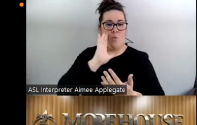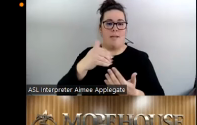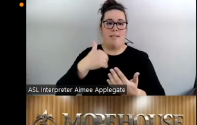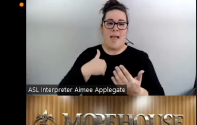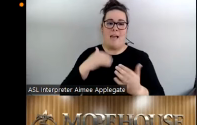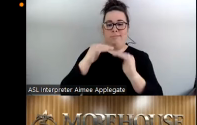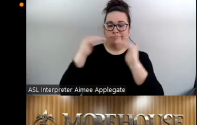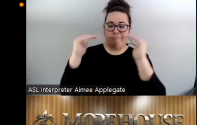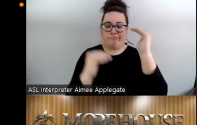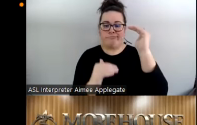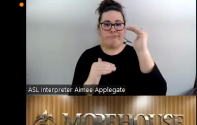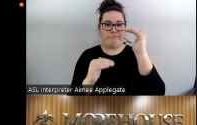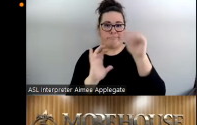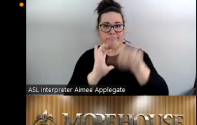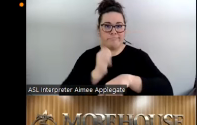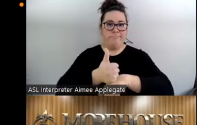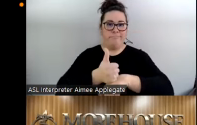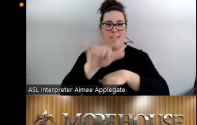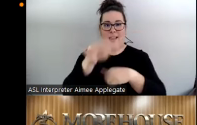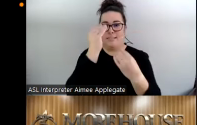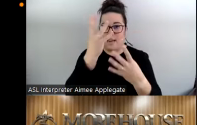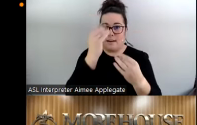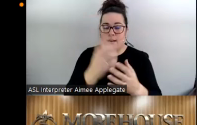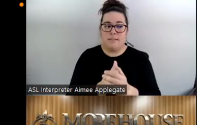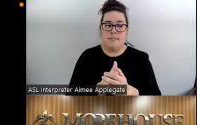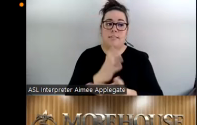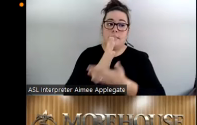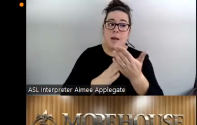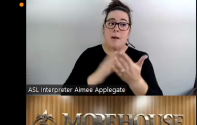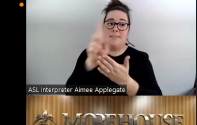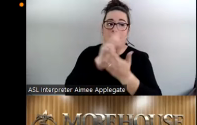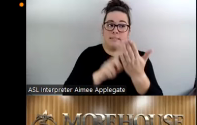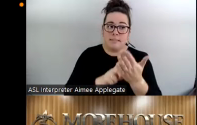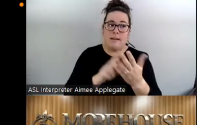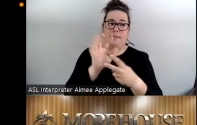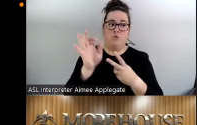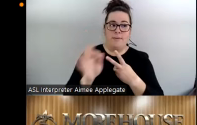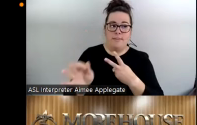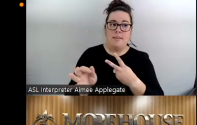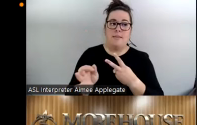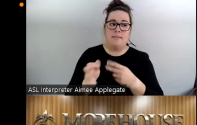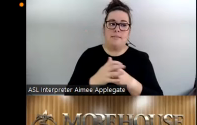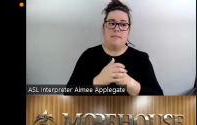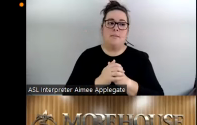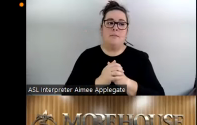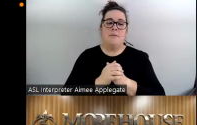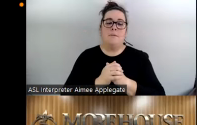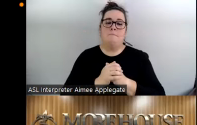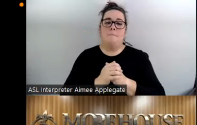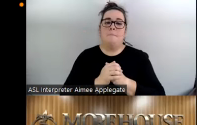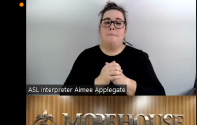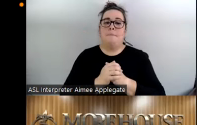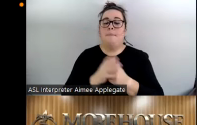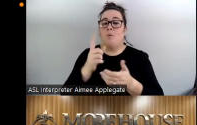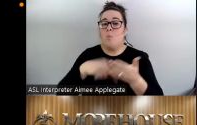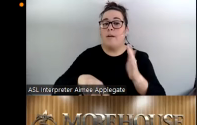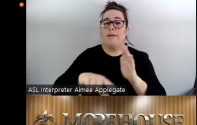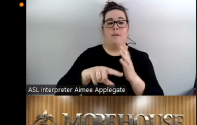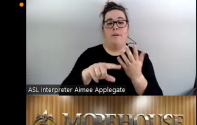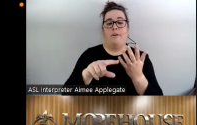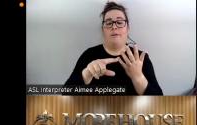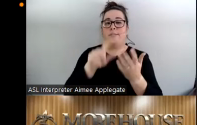data. There are, of course, other algorithmic design choices, like, for example, what are the specific attributes within a data set that